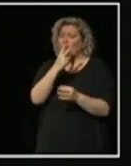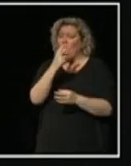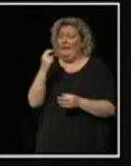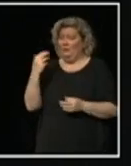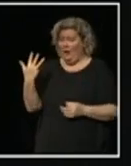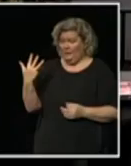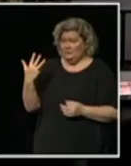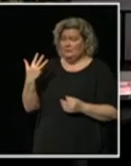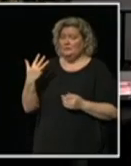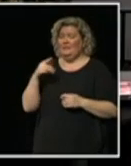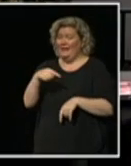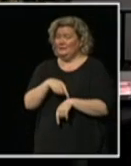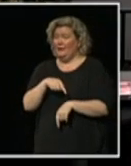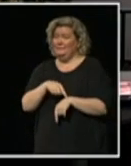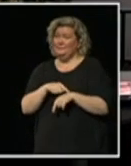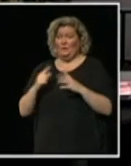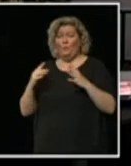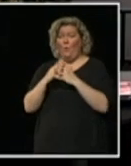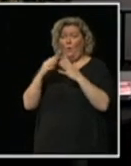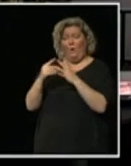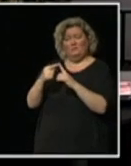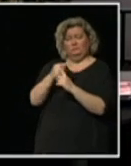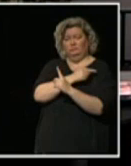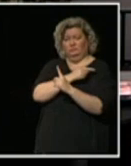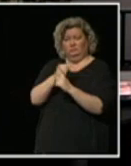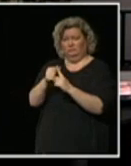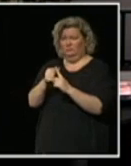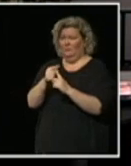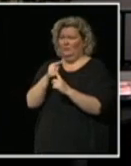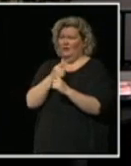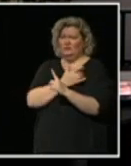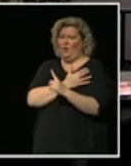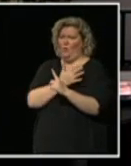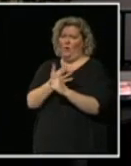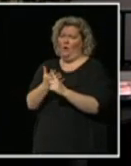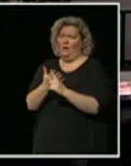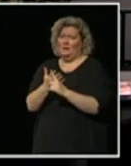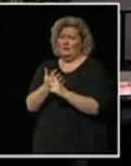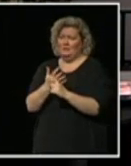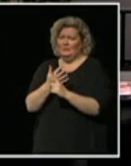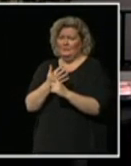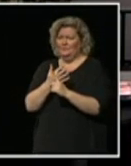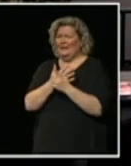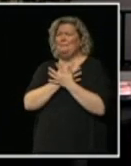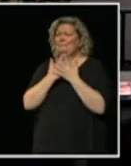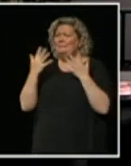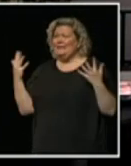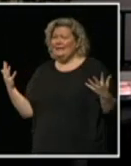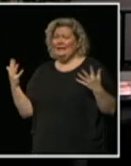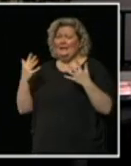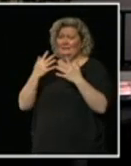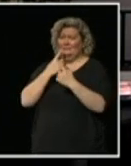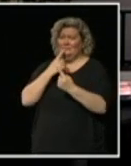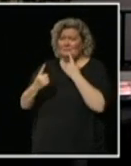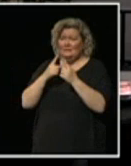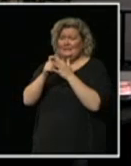2009, the war had been going on for so long that, there was huge amounts of data for